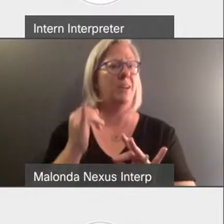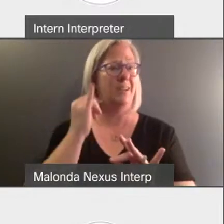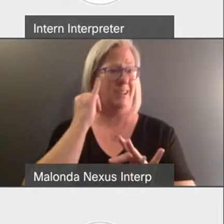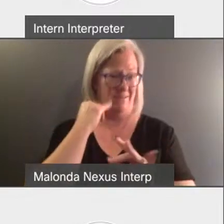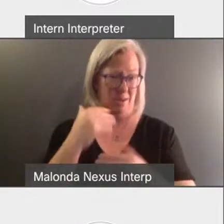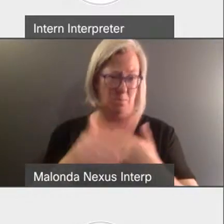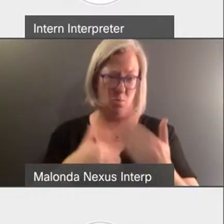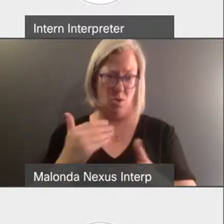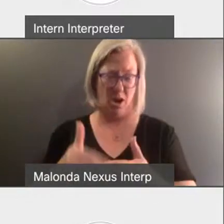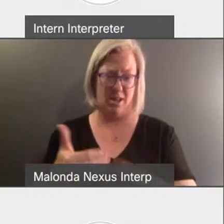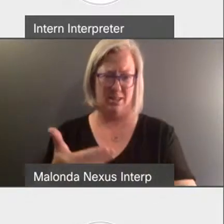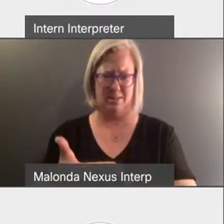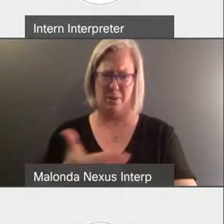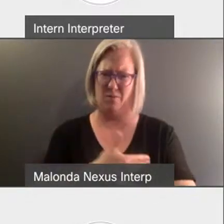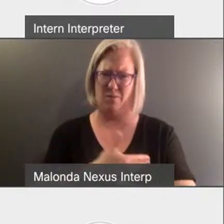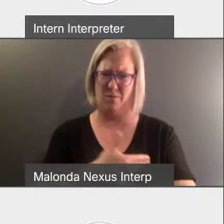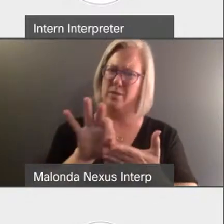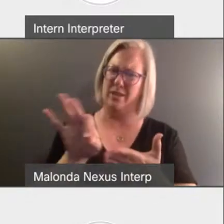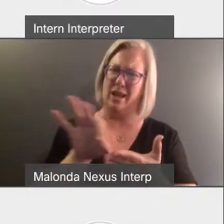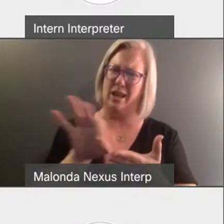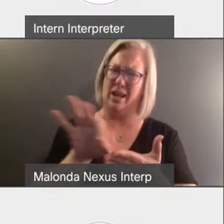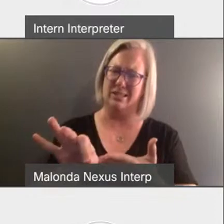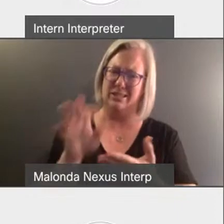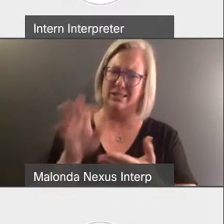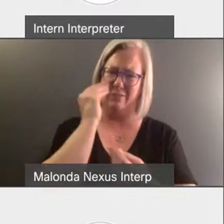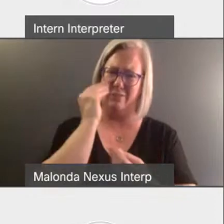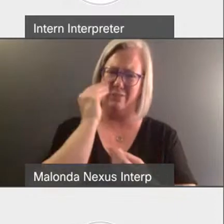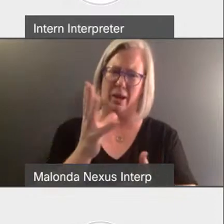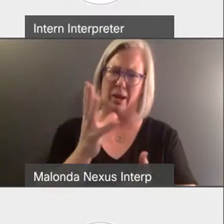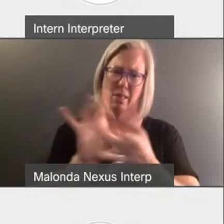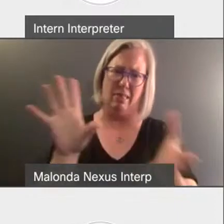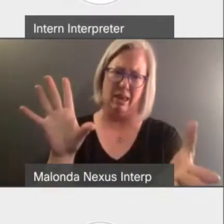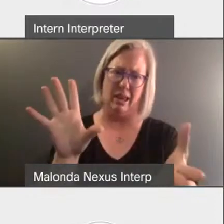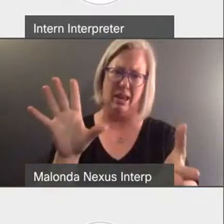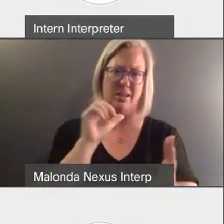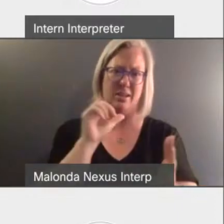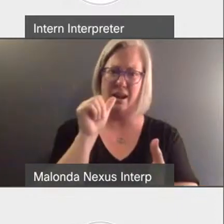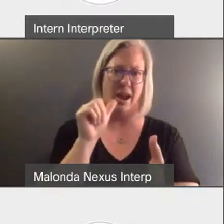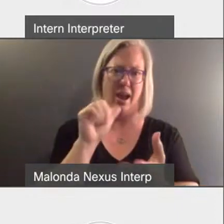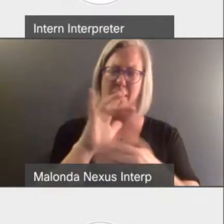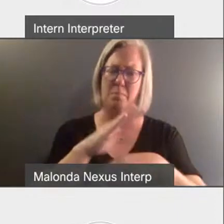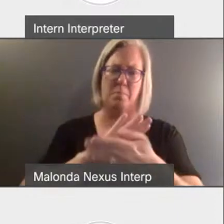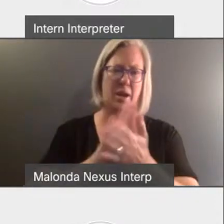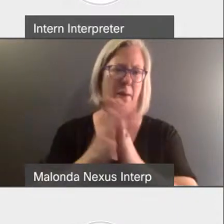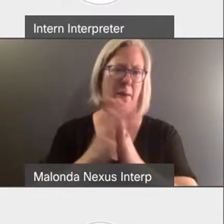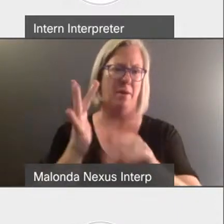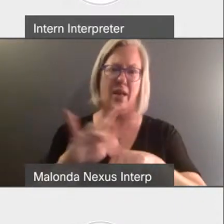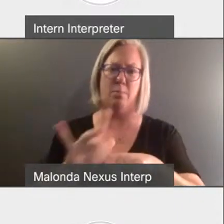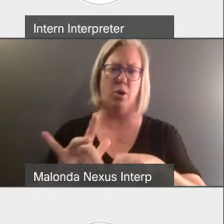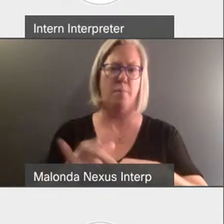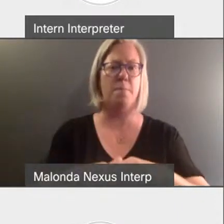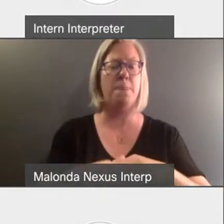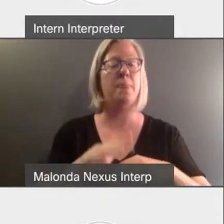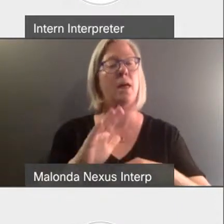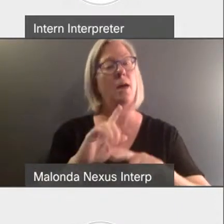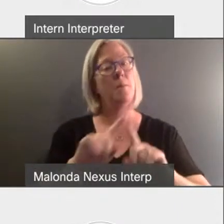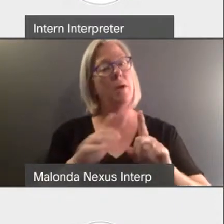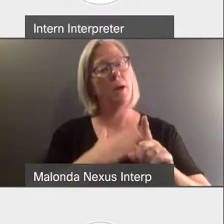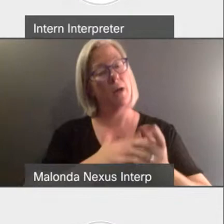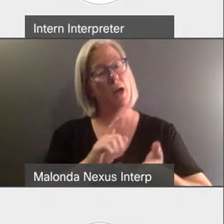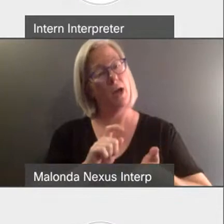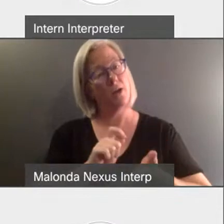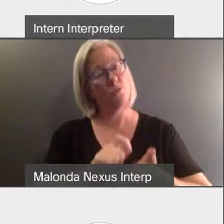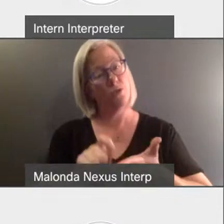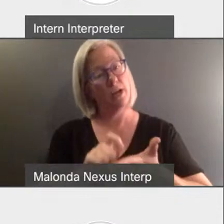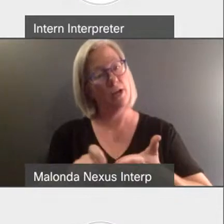the census information that was barely made available today. But in my written remarks,